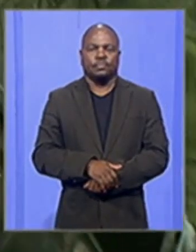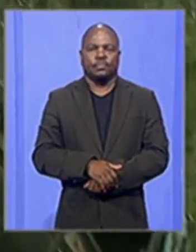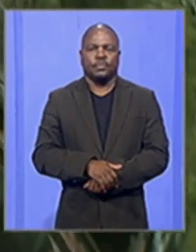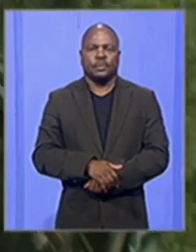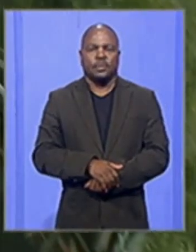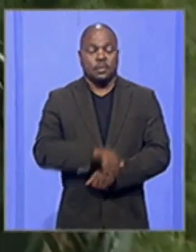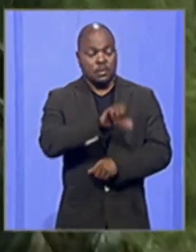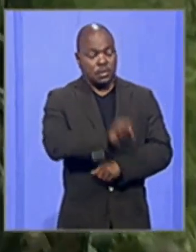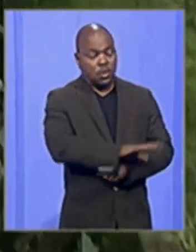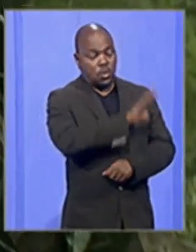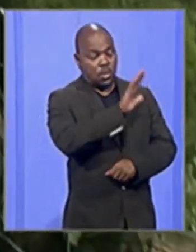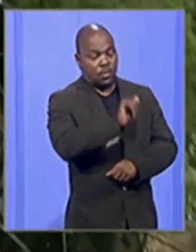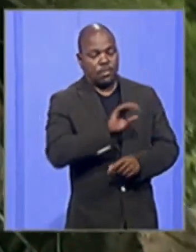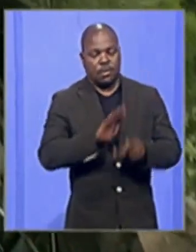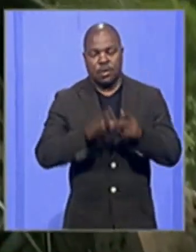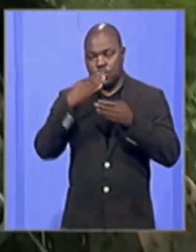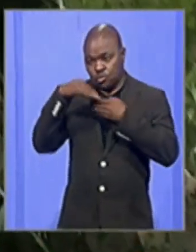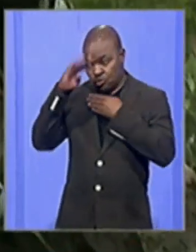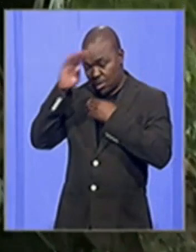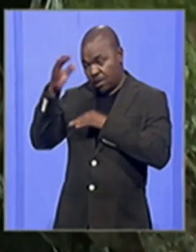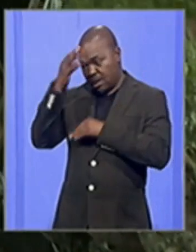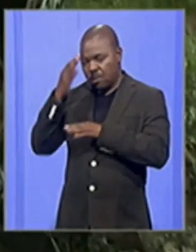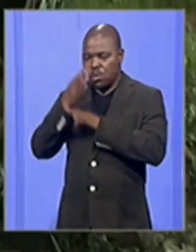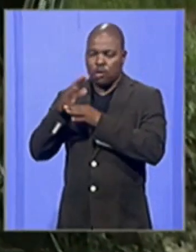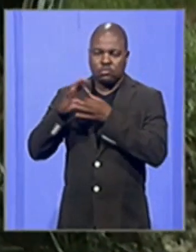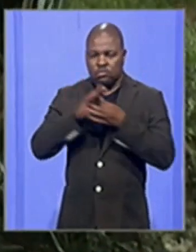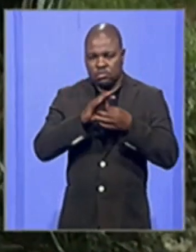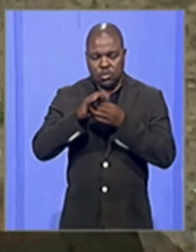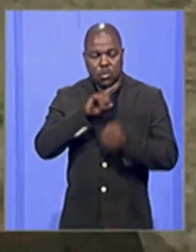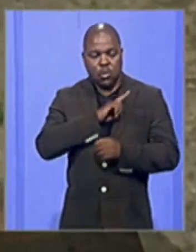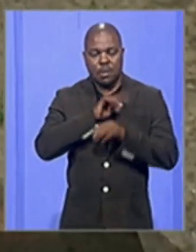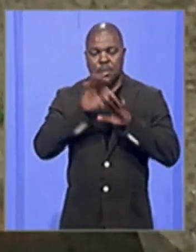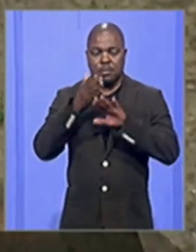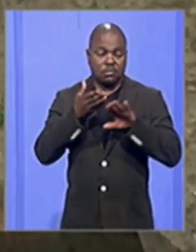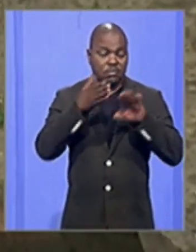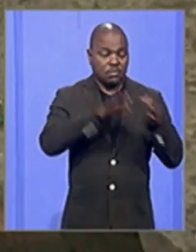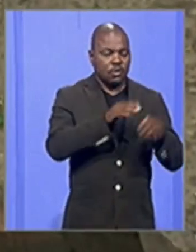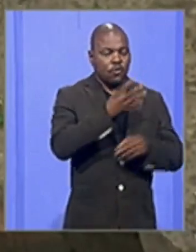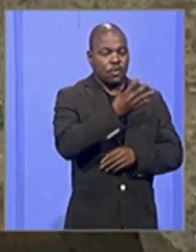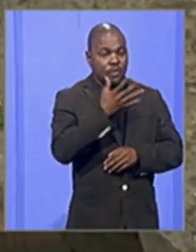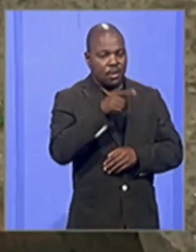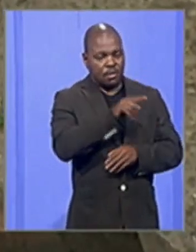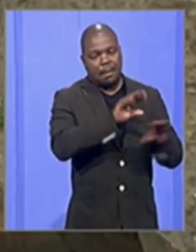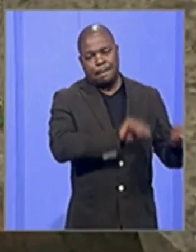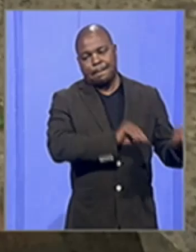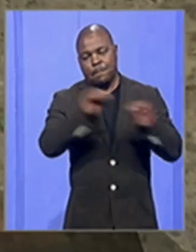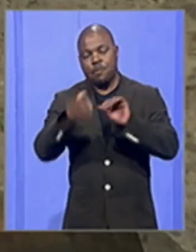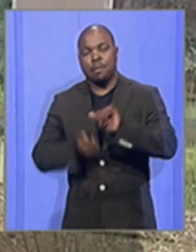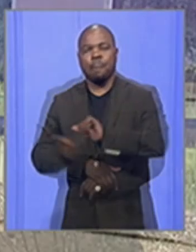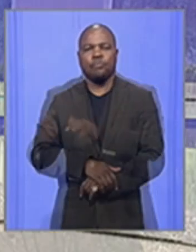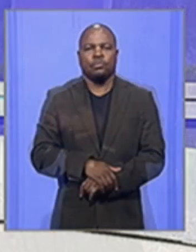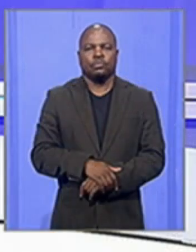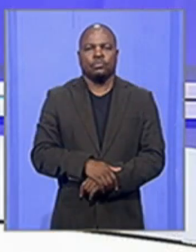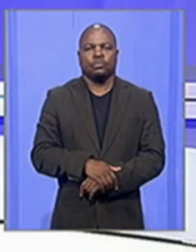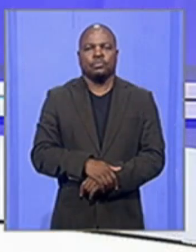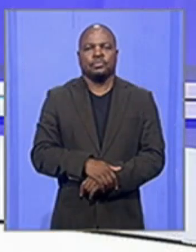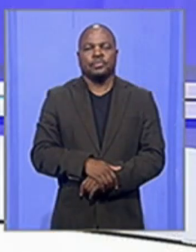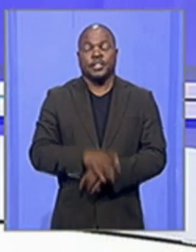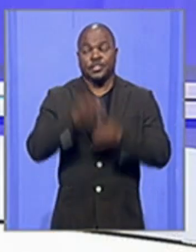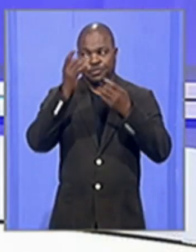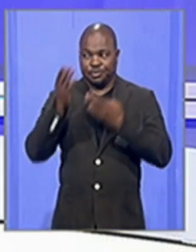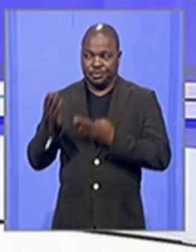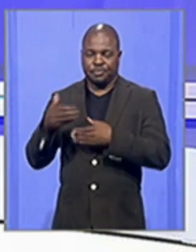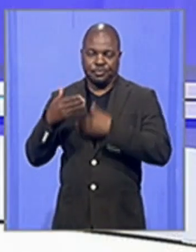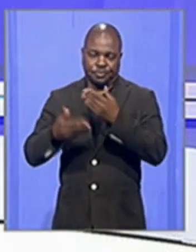Puso ya Afrika Borwa le ya Botswana di samagane le tsamaiso ya go busetsa ditopo di le 45 kwa gae. Tla re